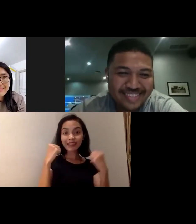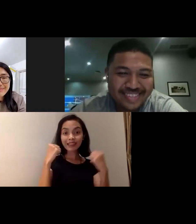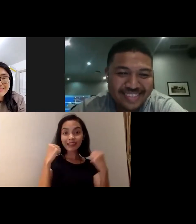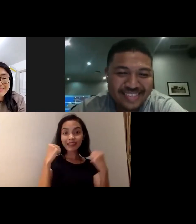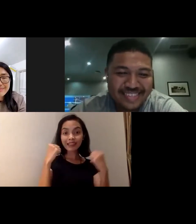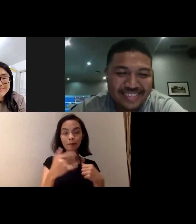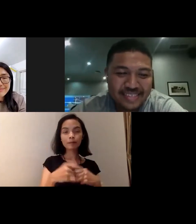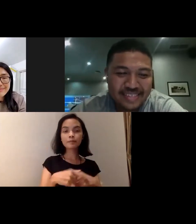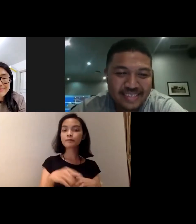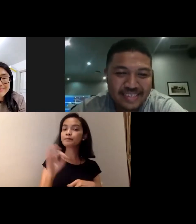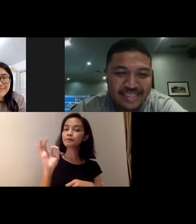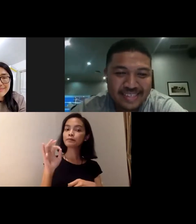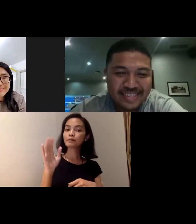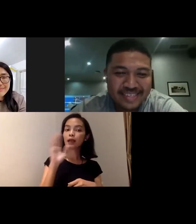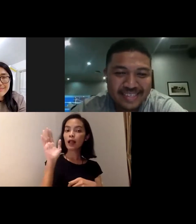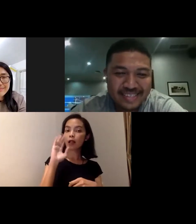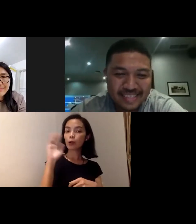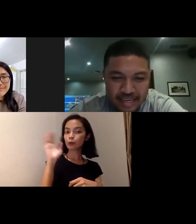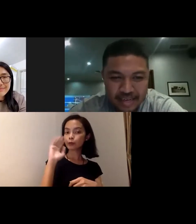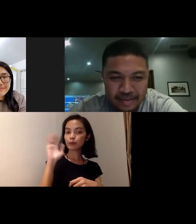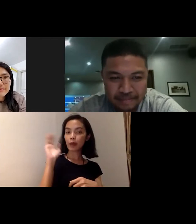Bye, Joe.